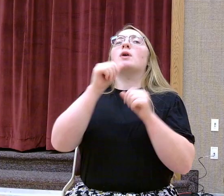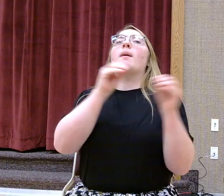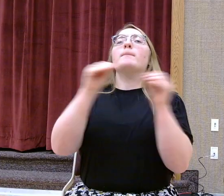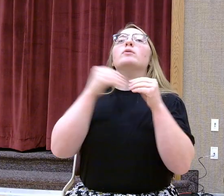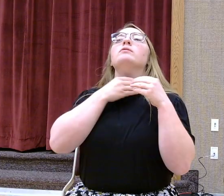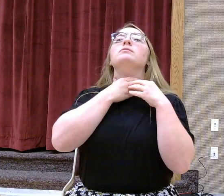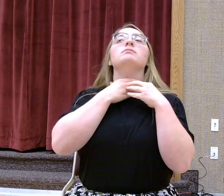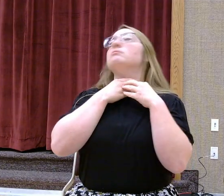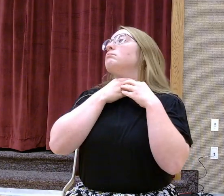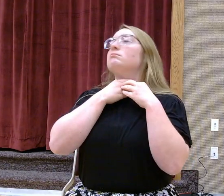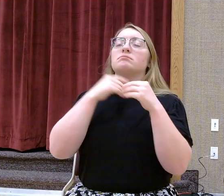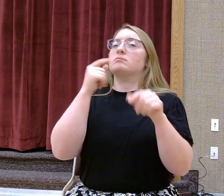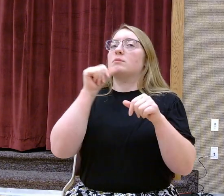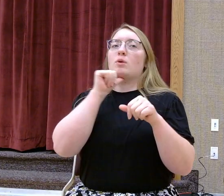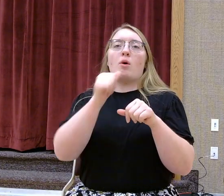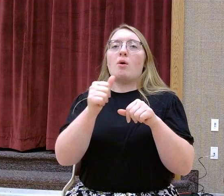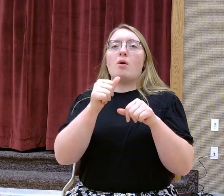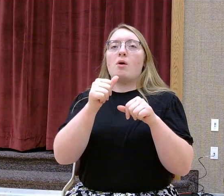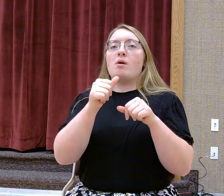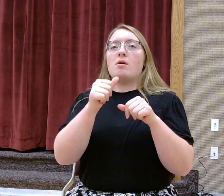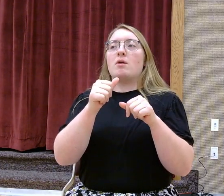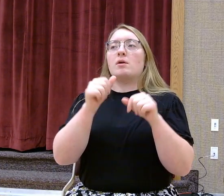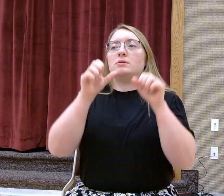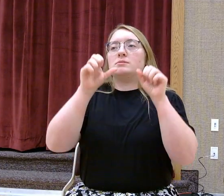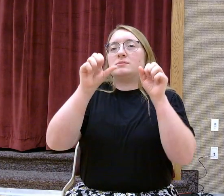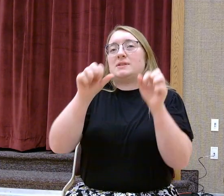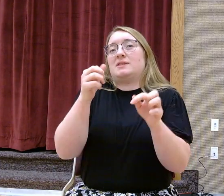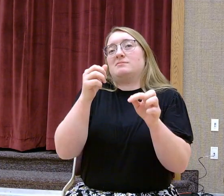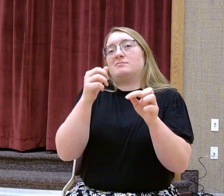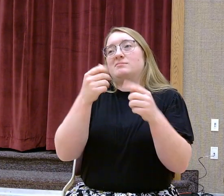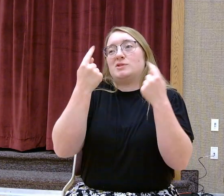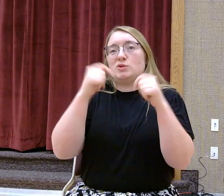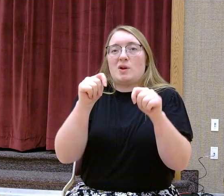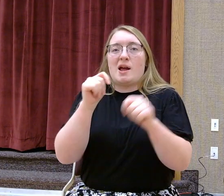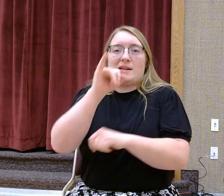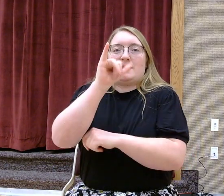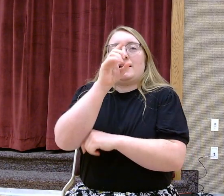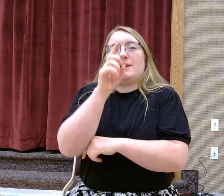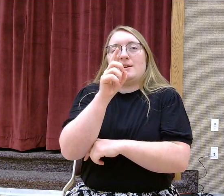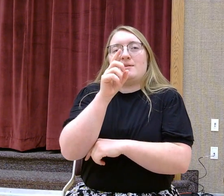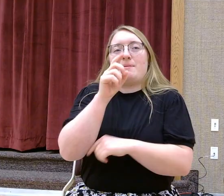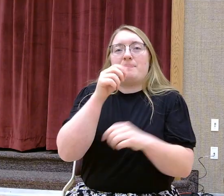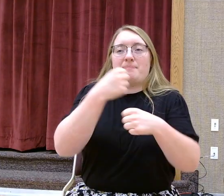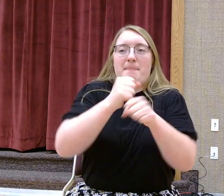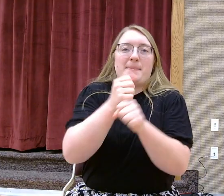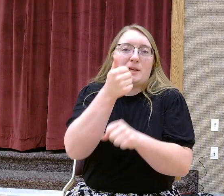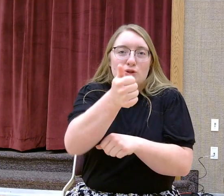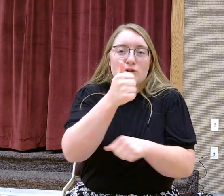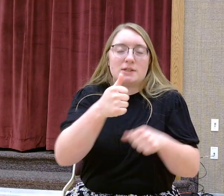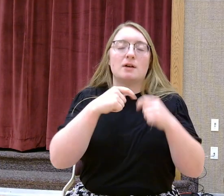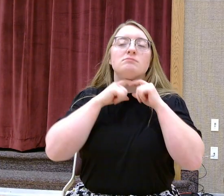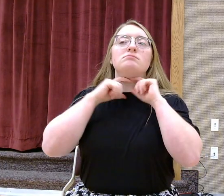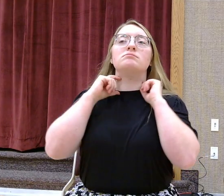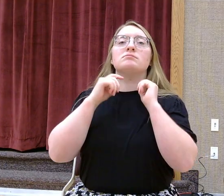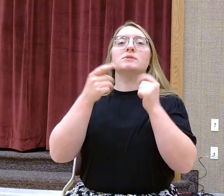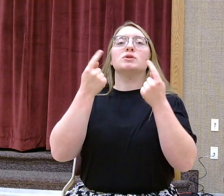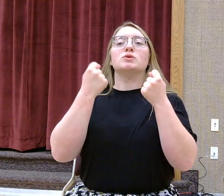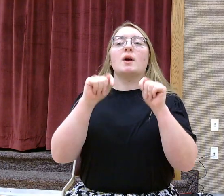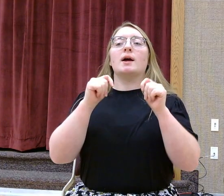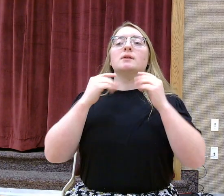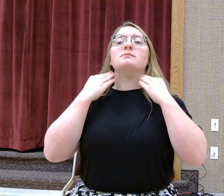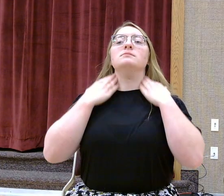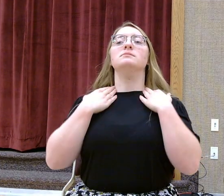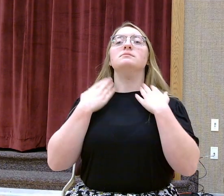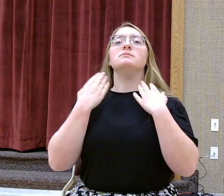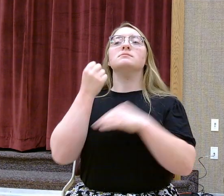all. You can kind of make your makeshift C-collar if you don't have one of those, but just try and keep that neck as still as possible. Okay,